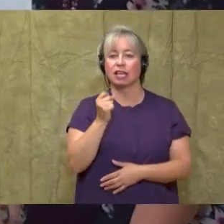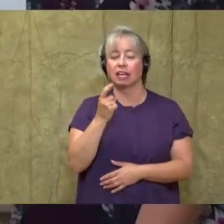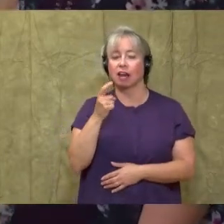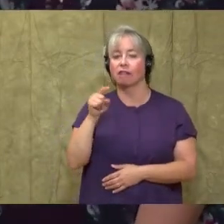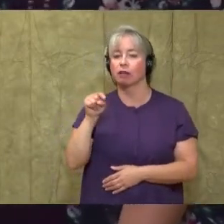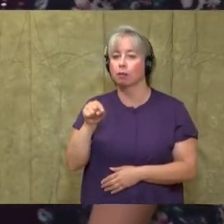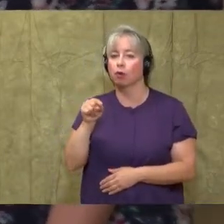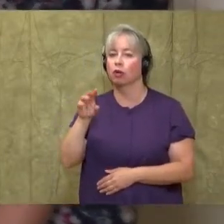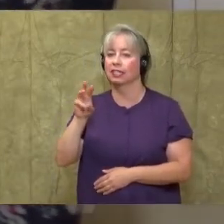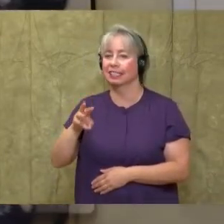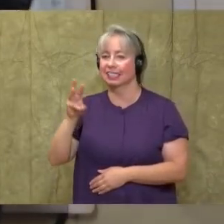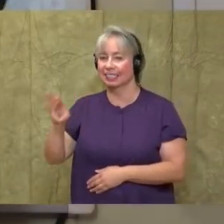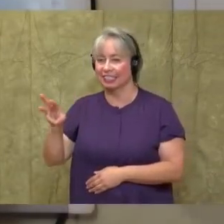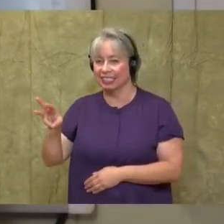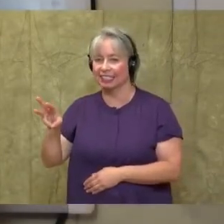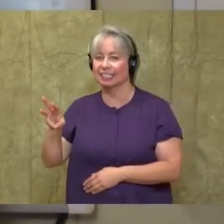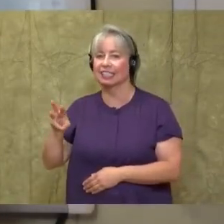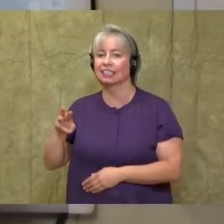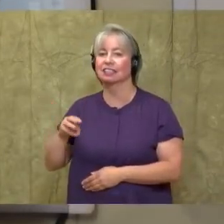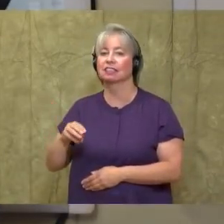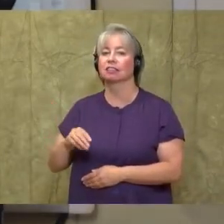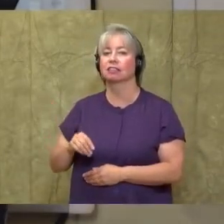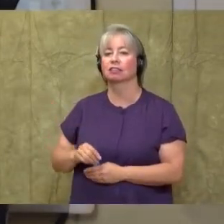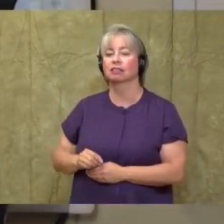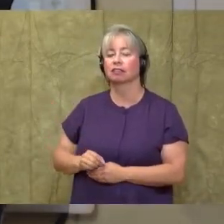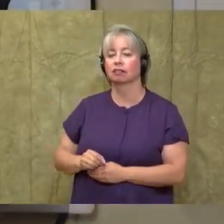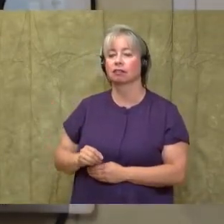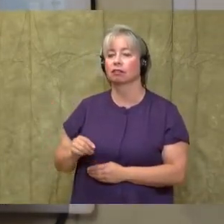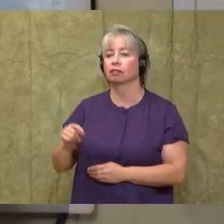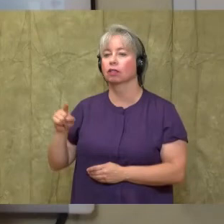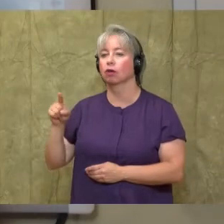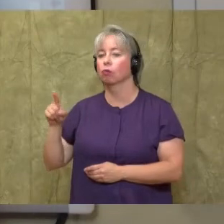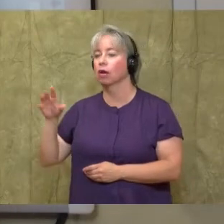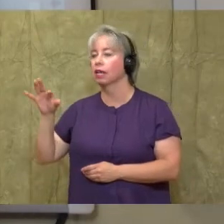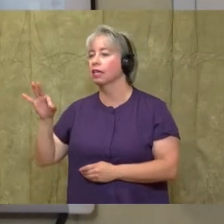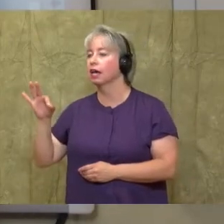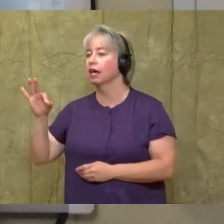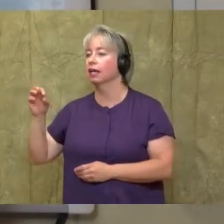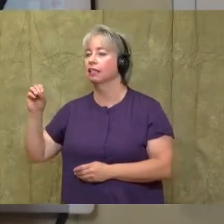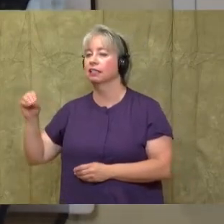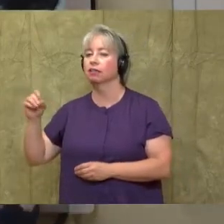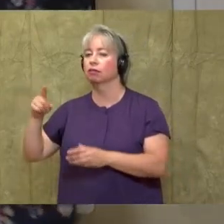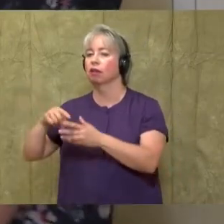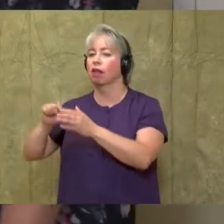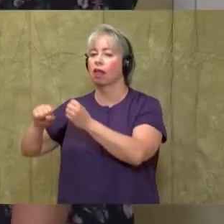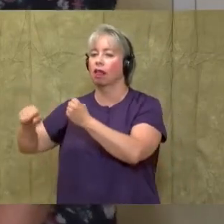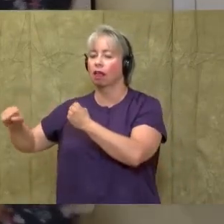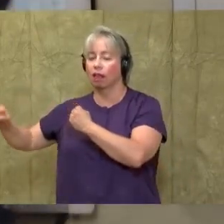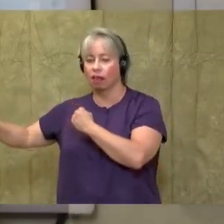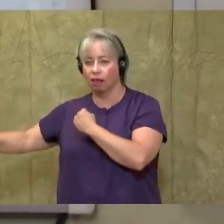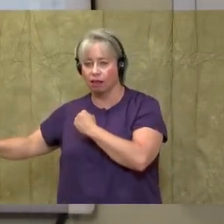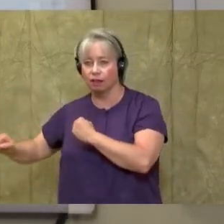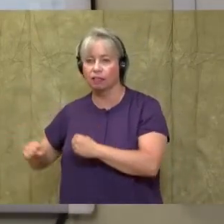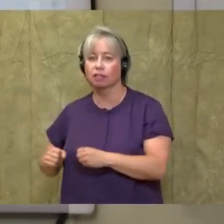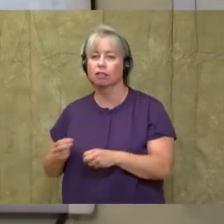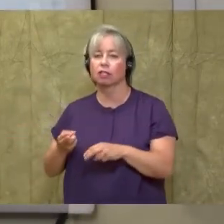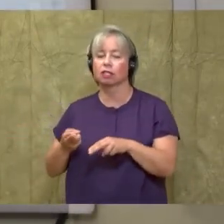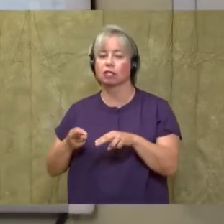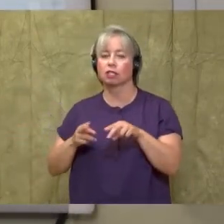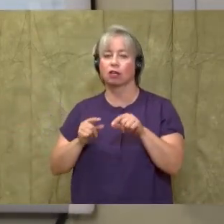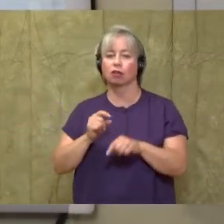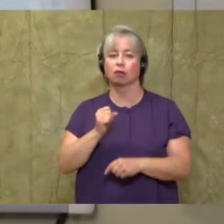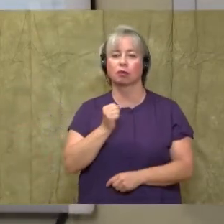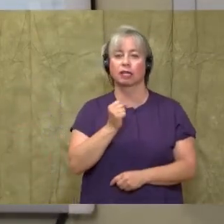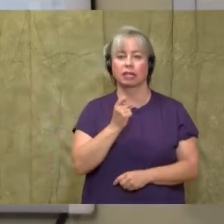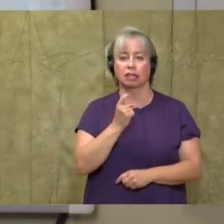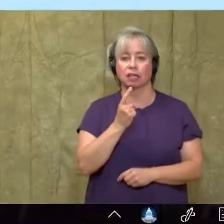11.66. And this one, our 66, 1903, a whole bunch of numbers. But it says round to the nearest tenth. So I'm going to look at my